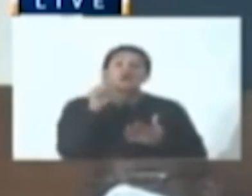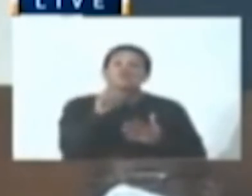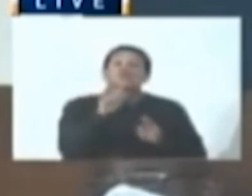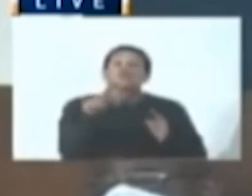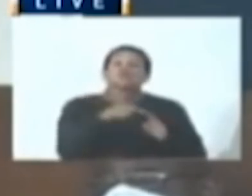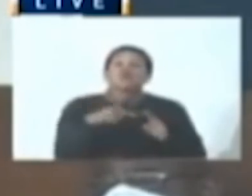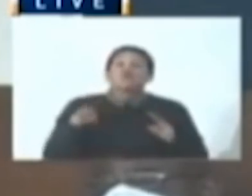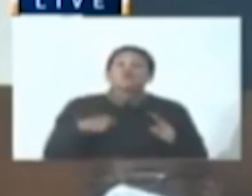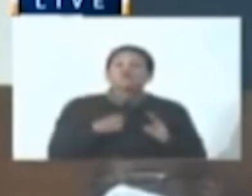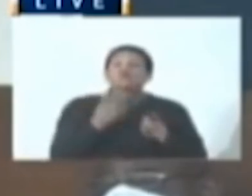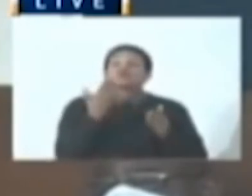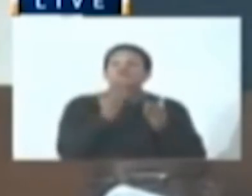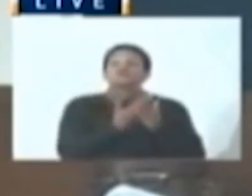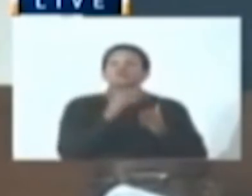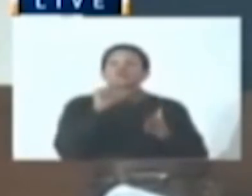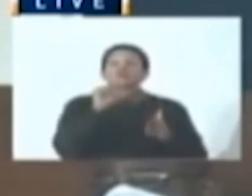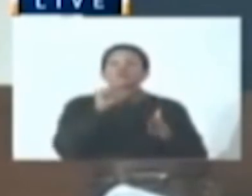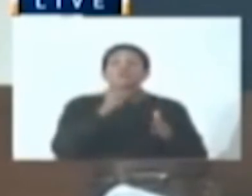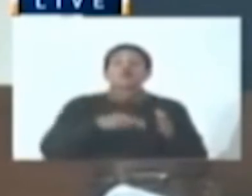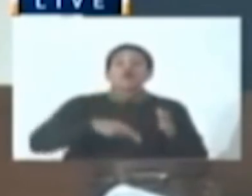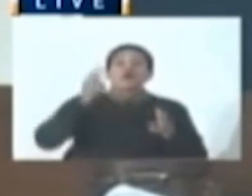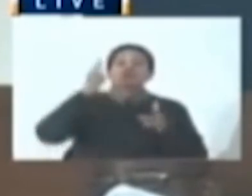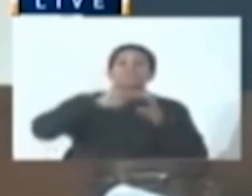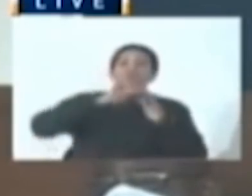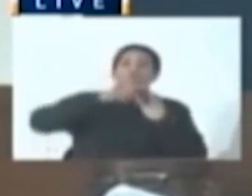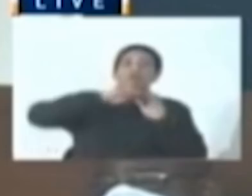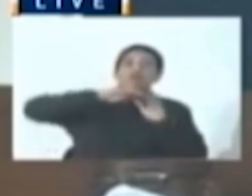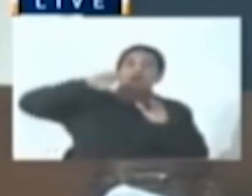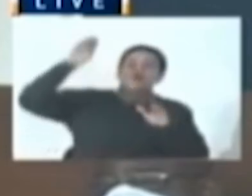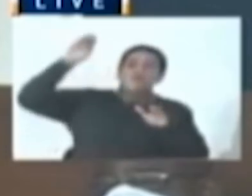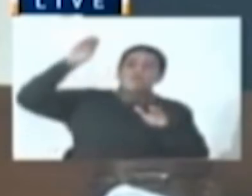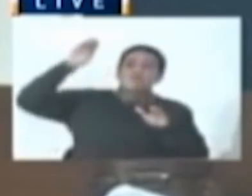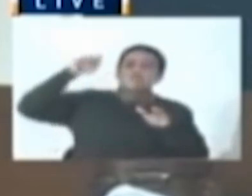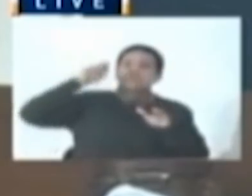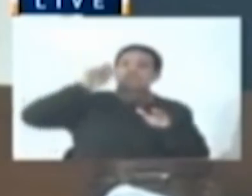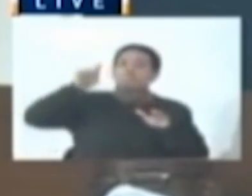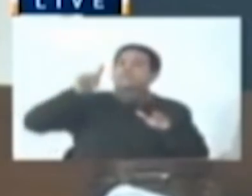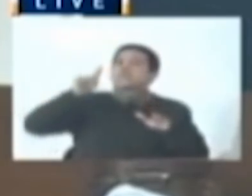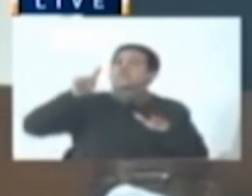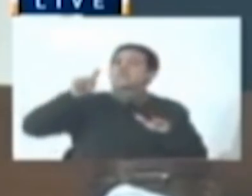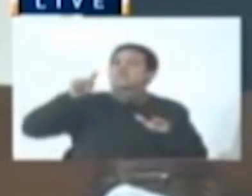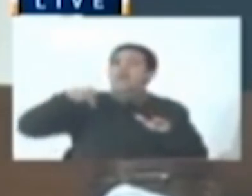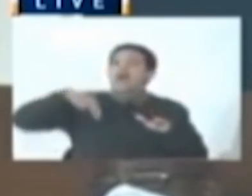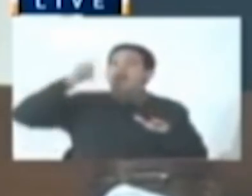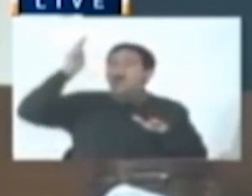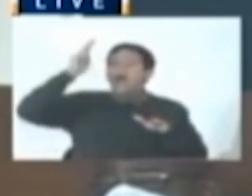do we get to the apex or the peak of this